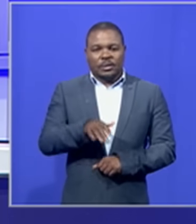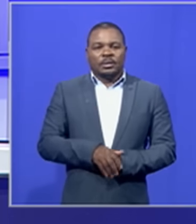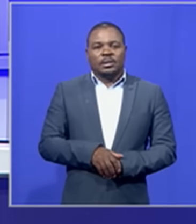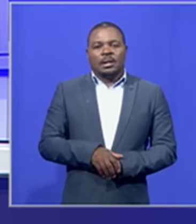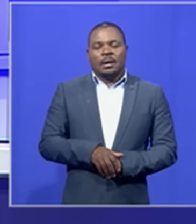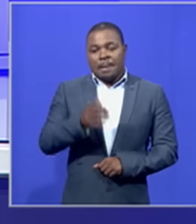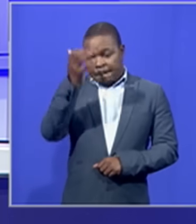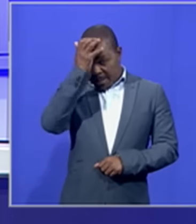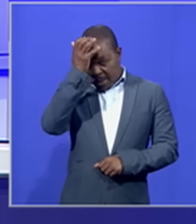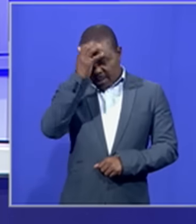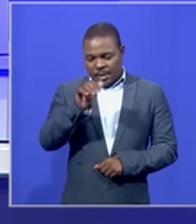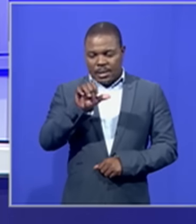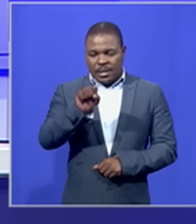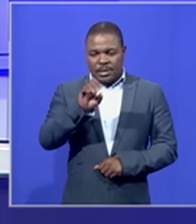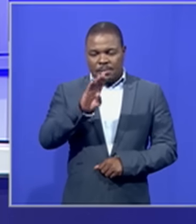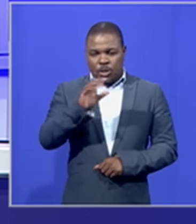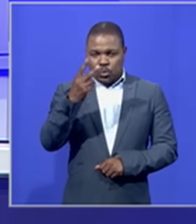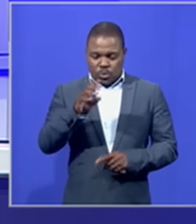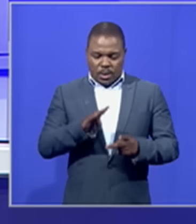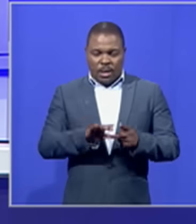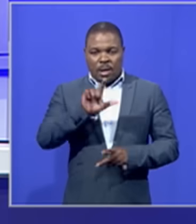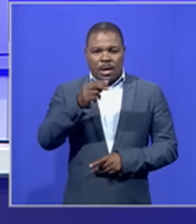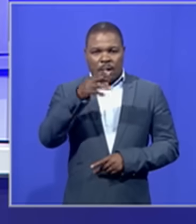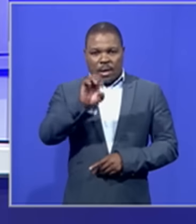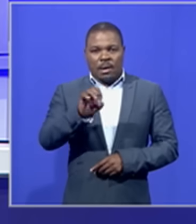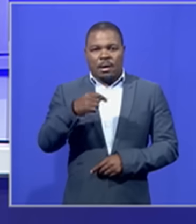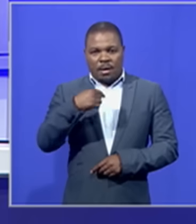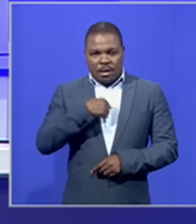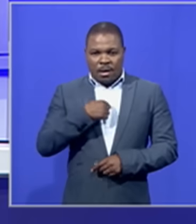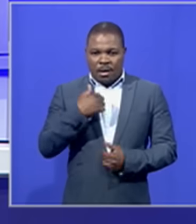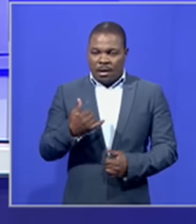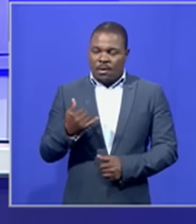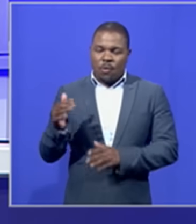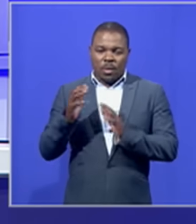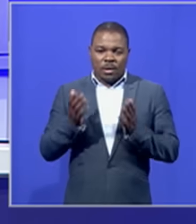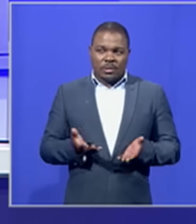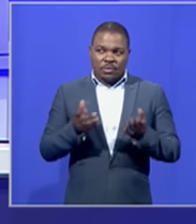Sepedi kana SABC le hae ga jana ke go tlogela ka pelo le pele